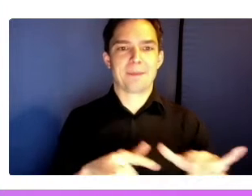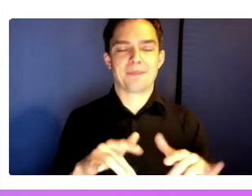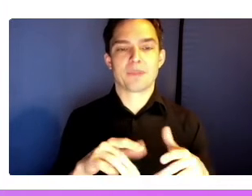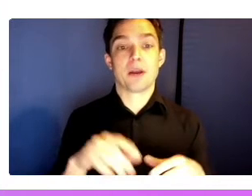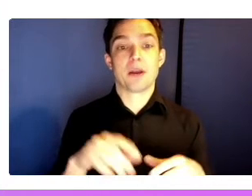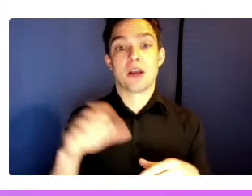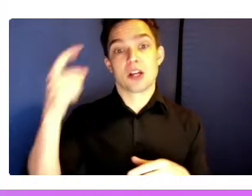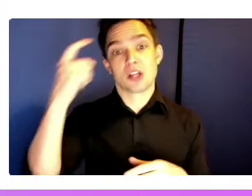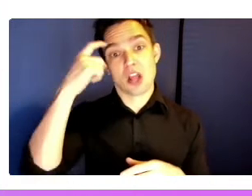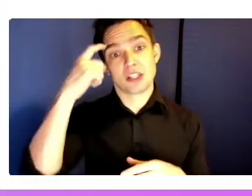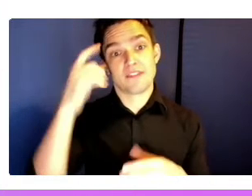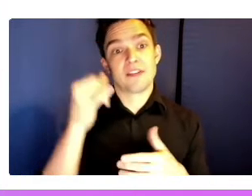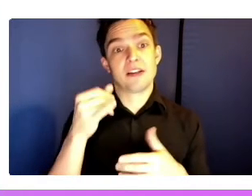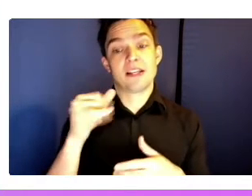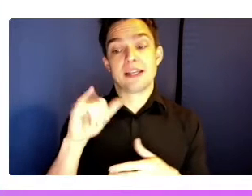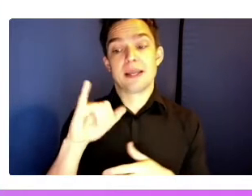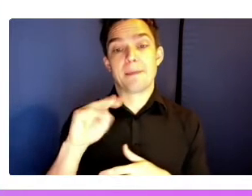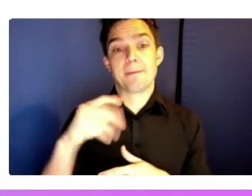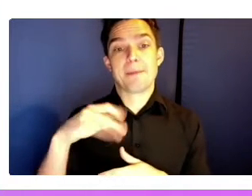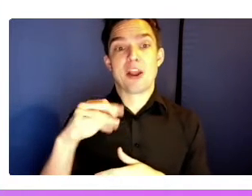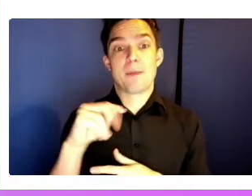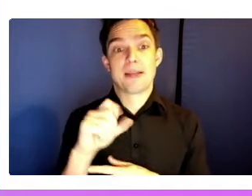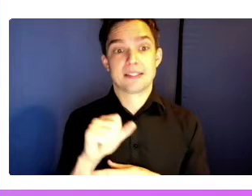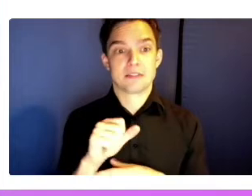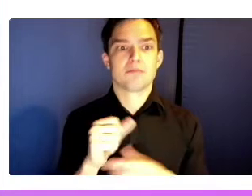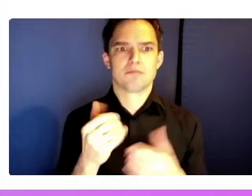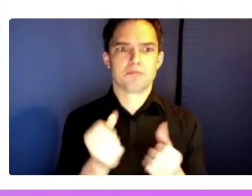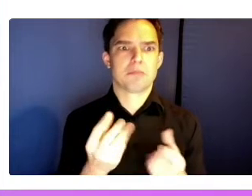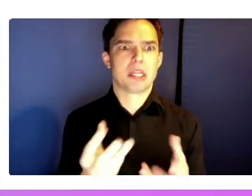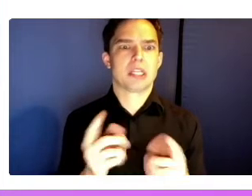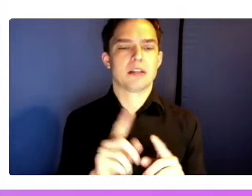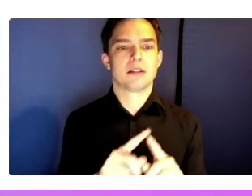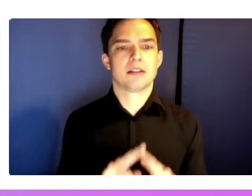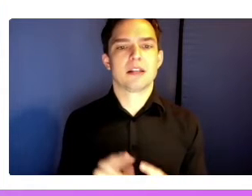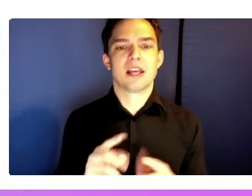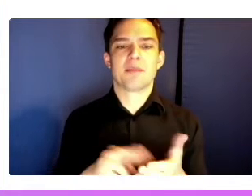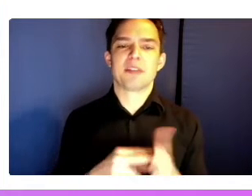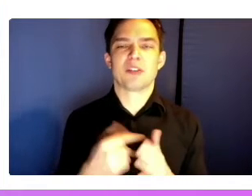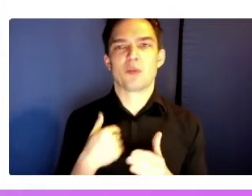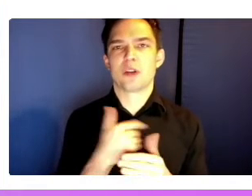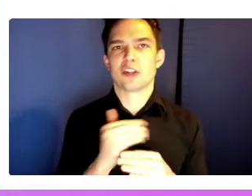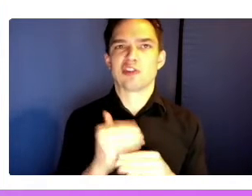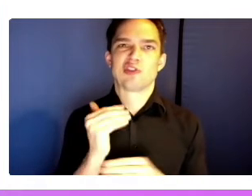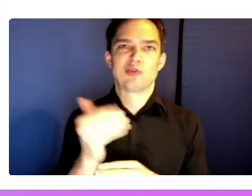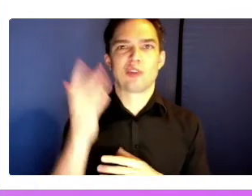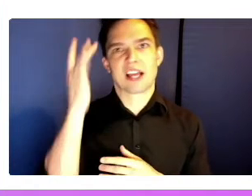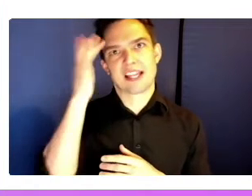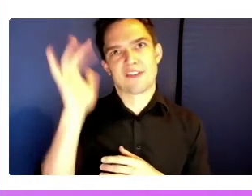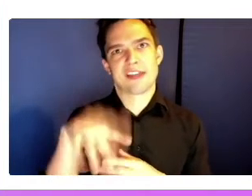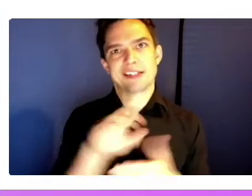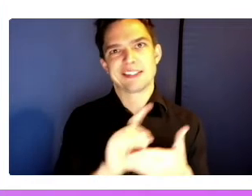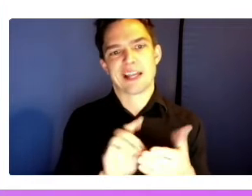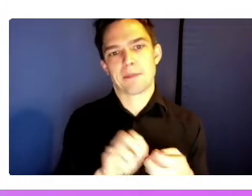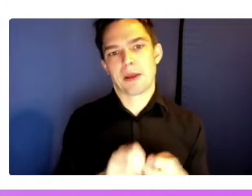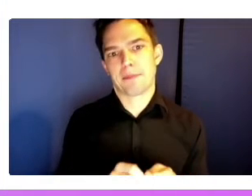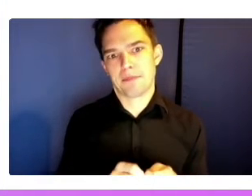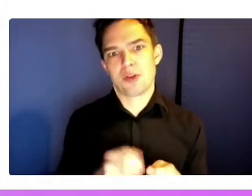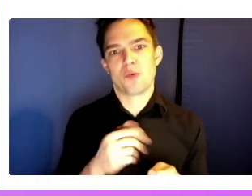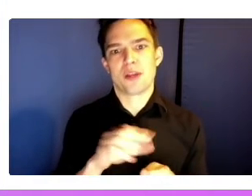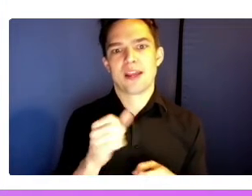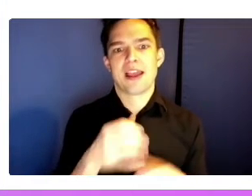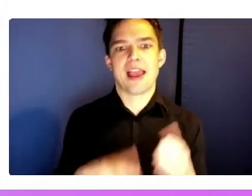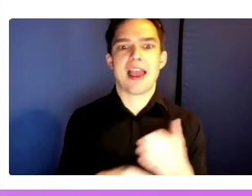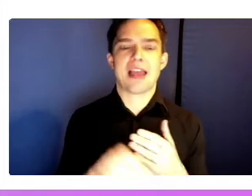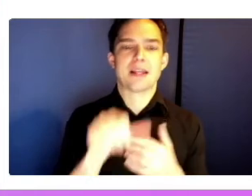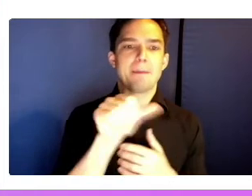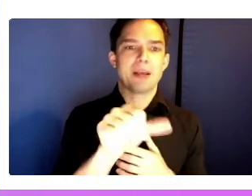issues, we have a lot of those. And usually that's we were too clever with the design problem. We put a button that